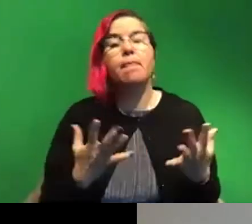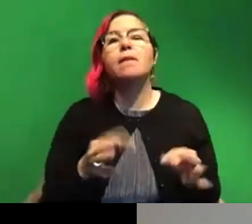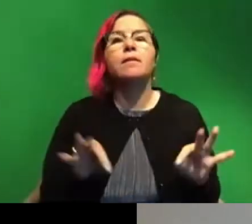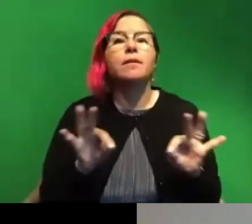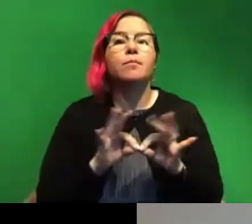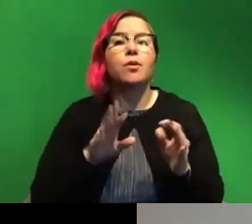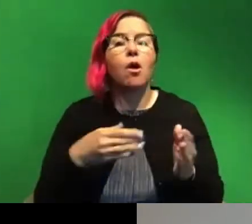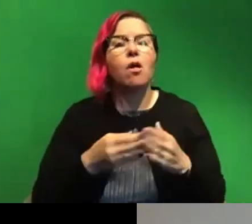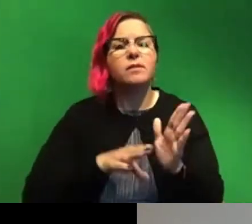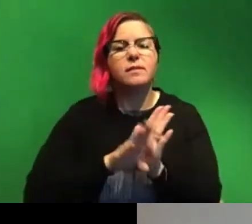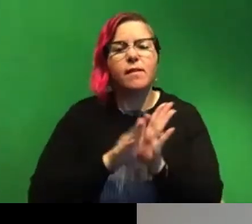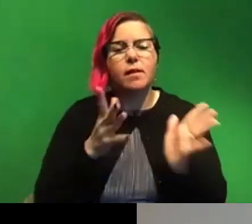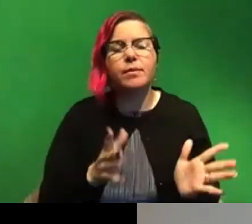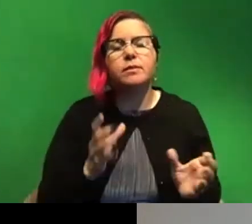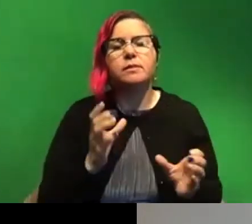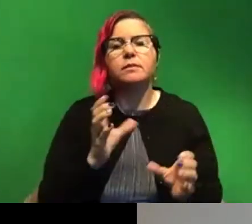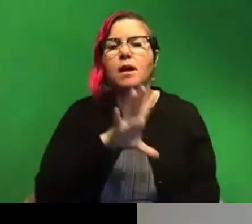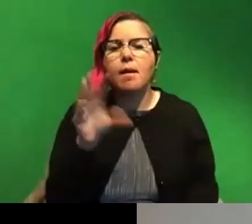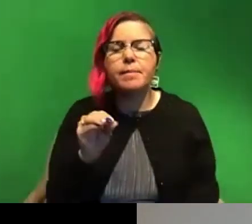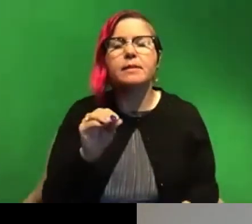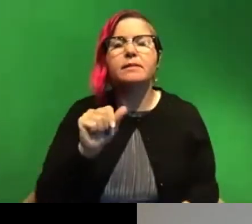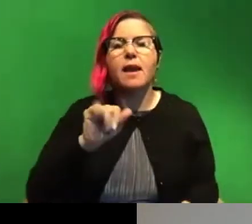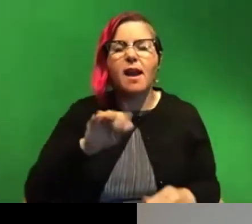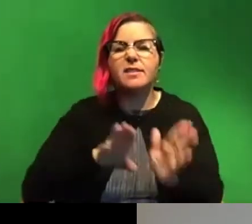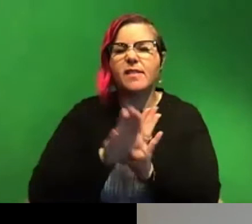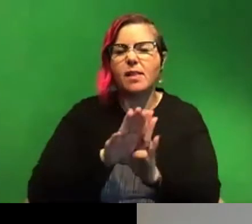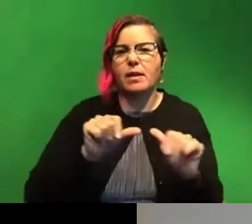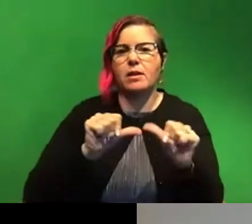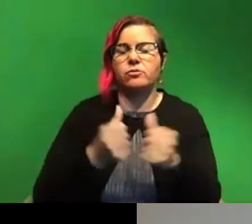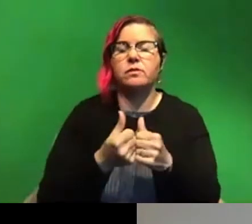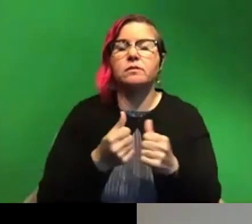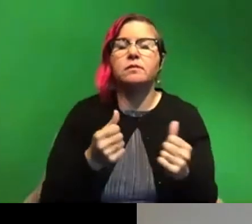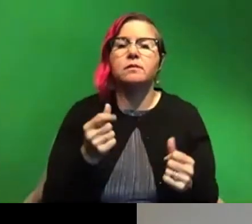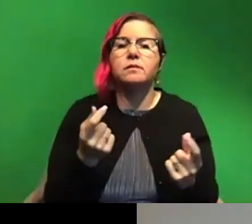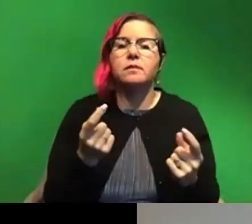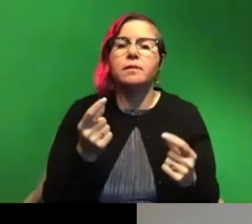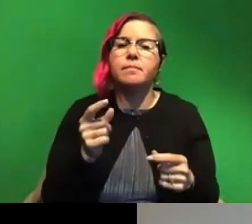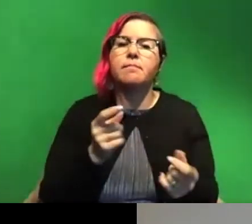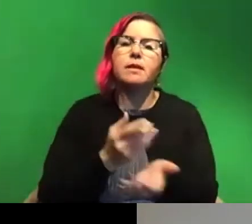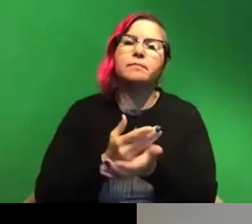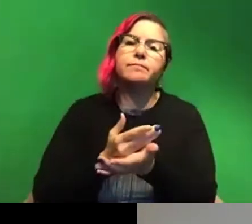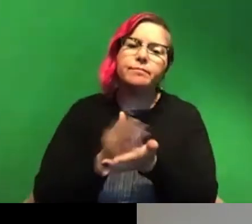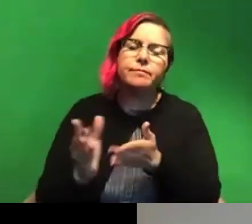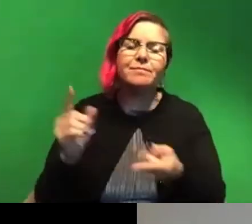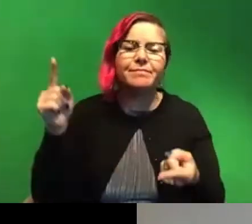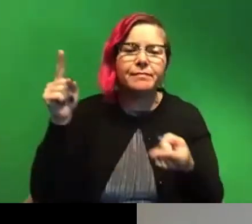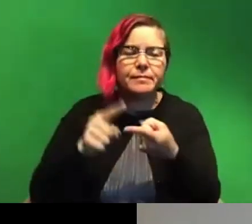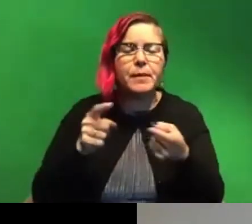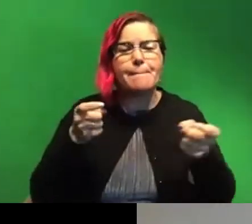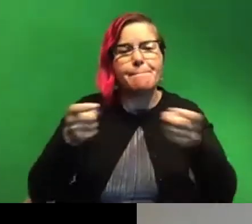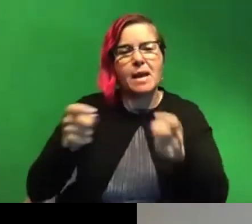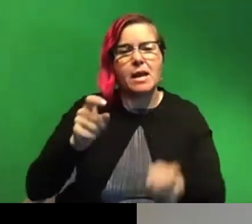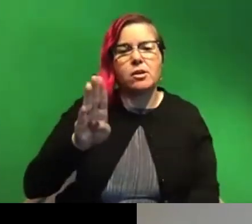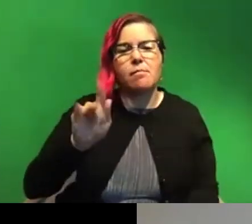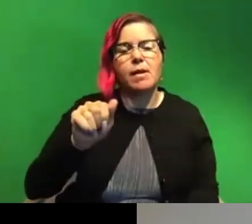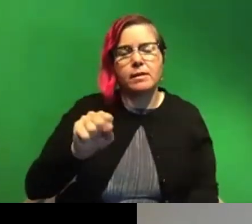all developers and companies and AI developing agencies do everything that they can to eradicate or manage bias in systems. And